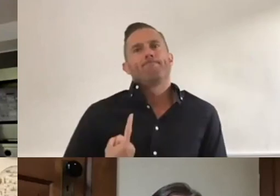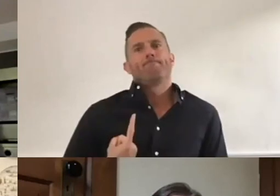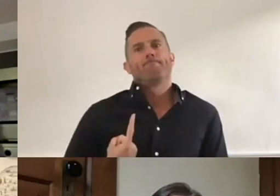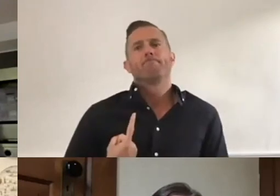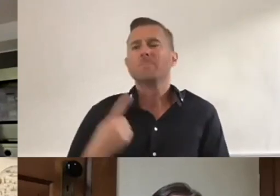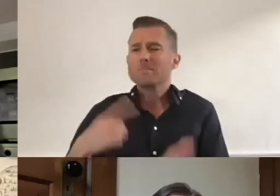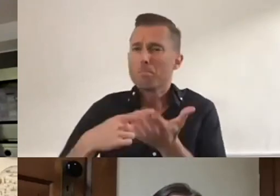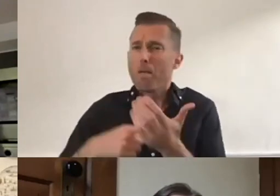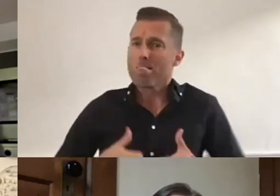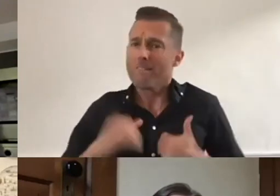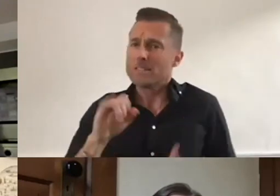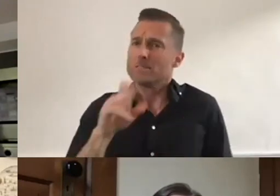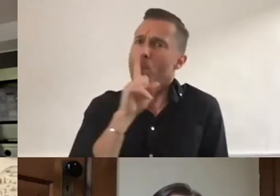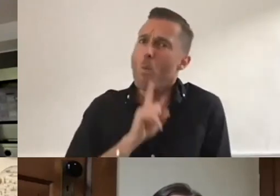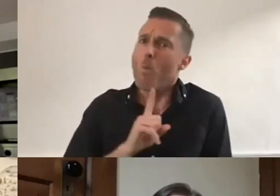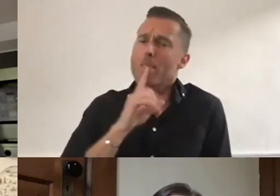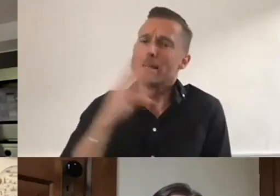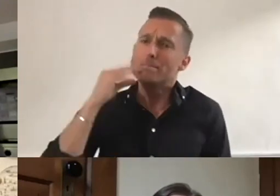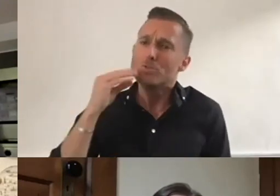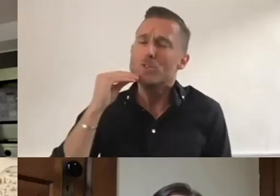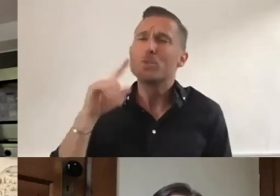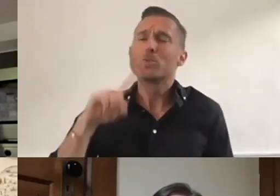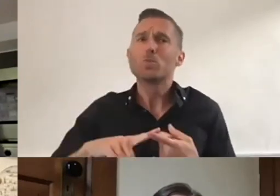experience. Having